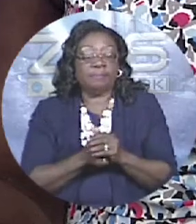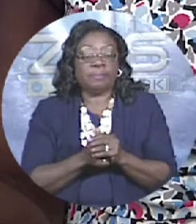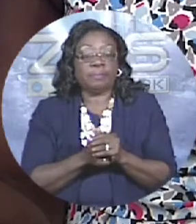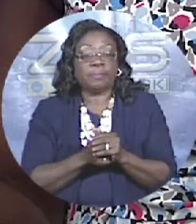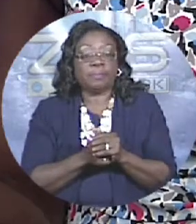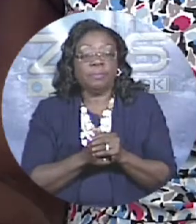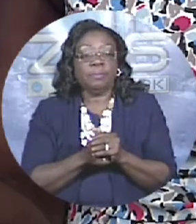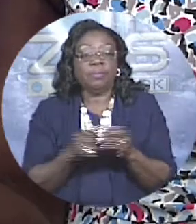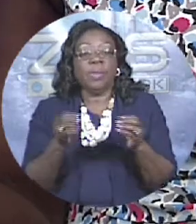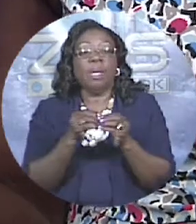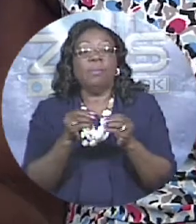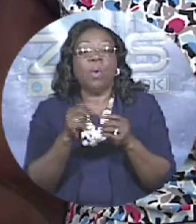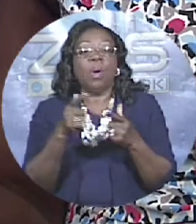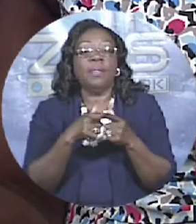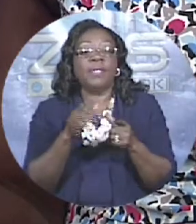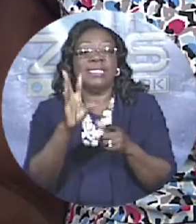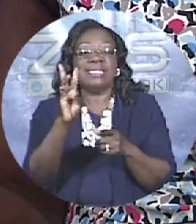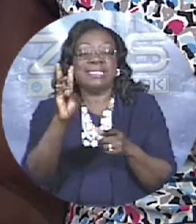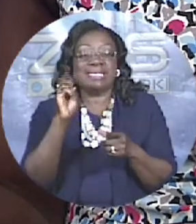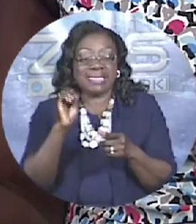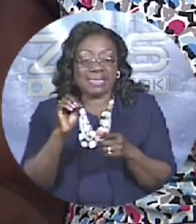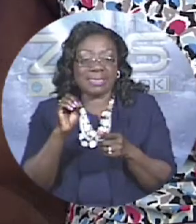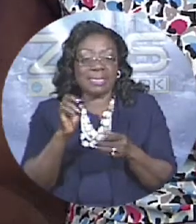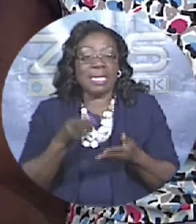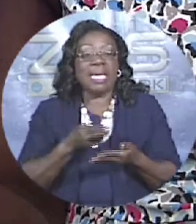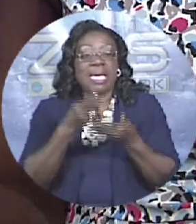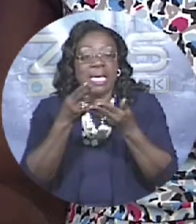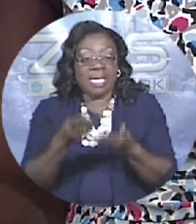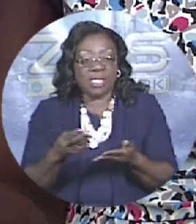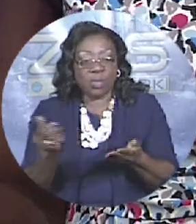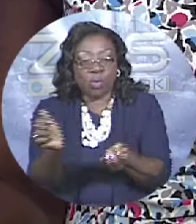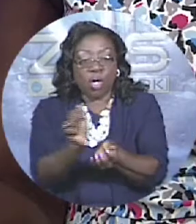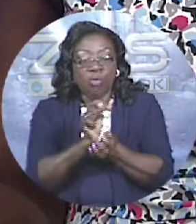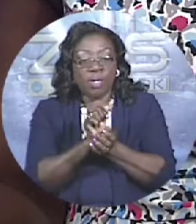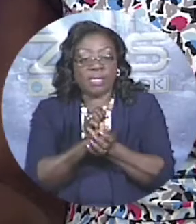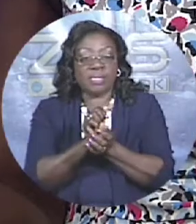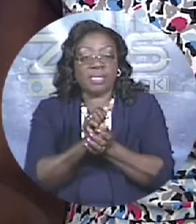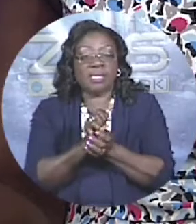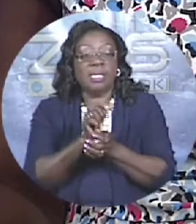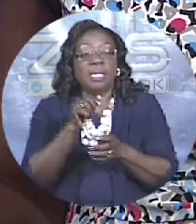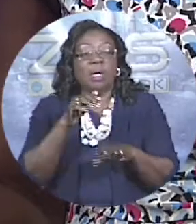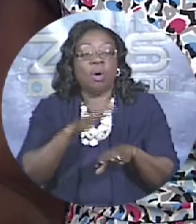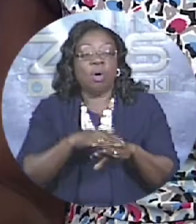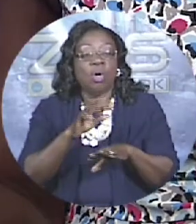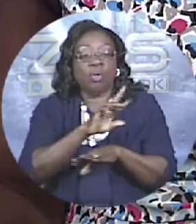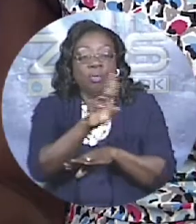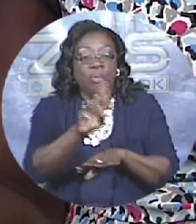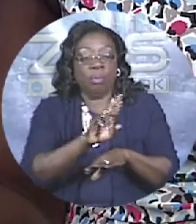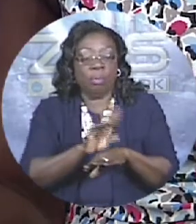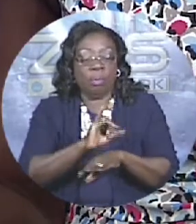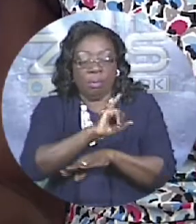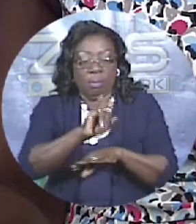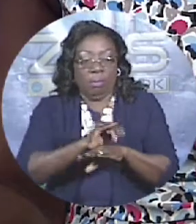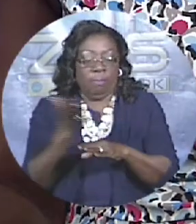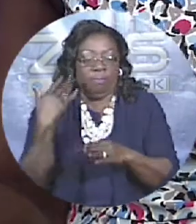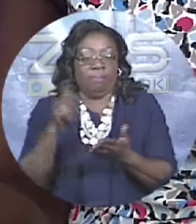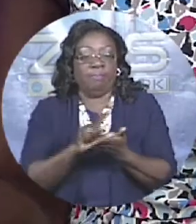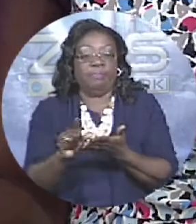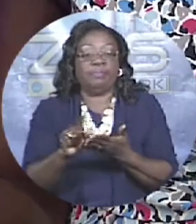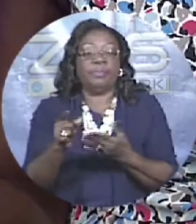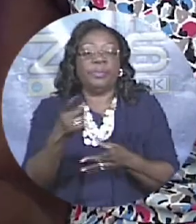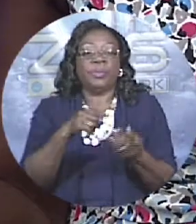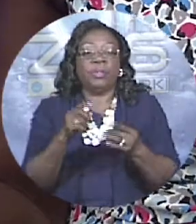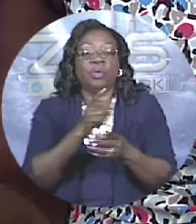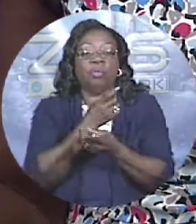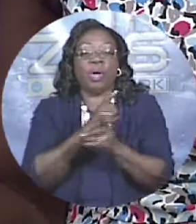More than 60 Haitian migrants were apprehended in the southern Bahamas last week during a joint exercise by the Royal Bahamas Defense Force